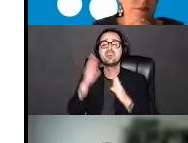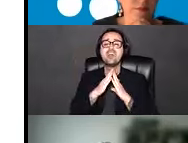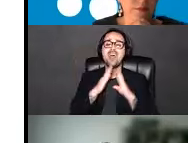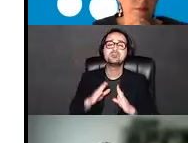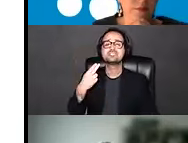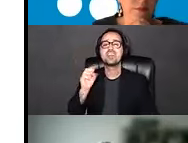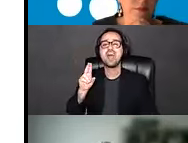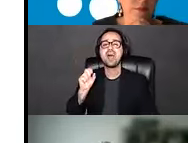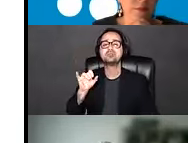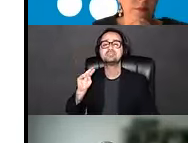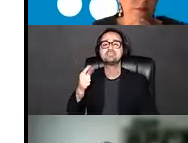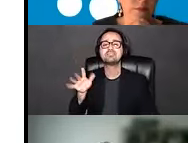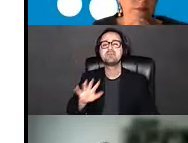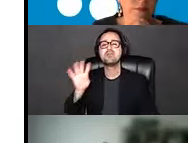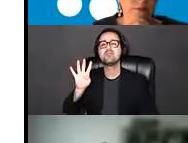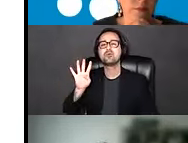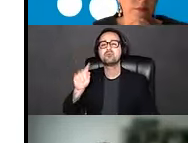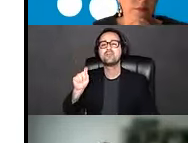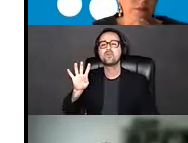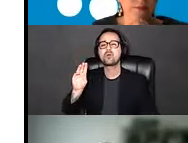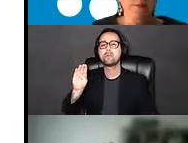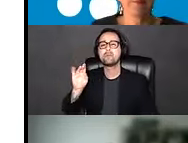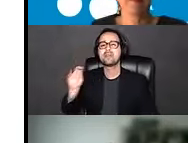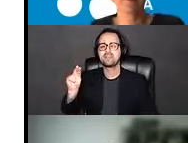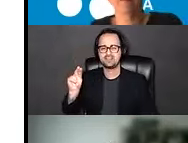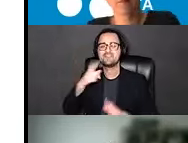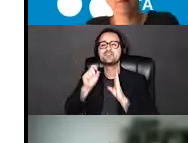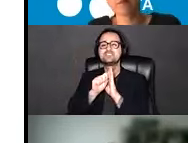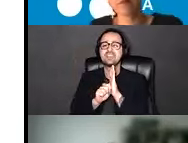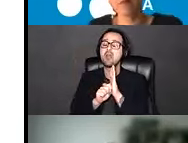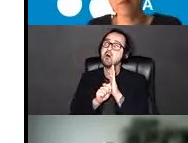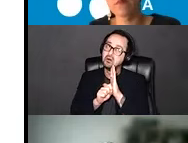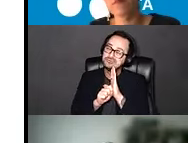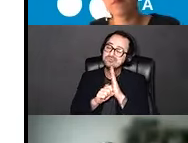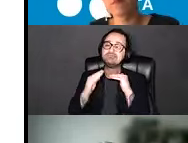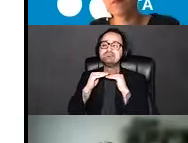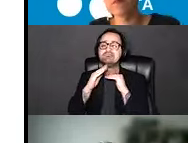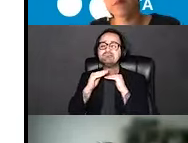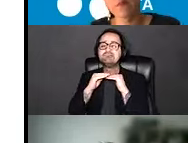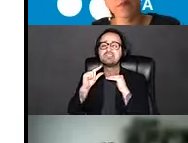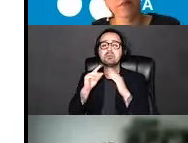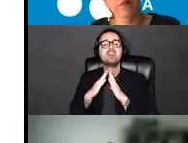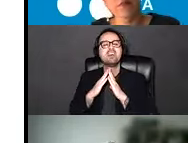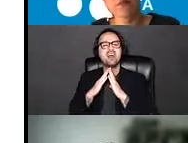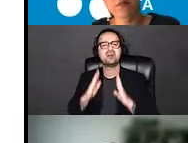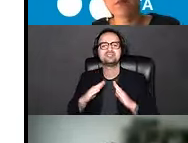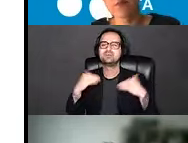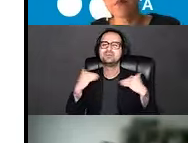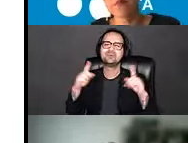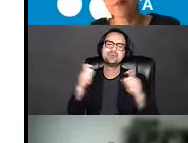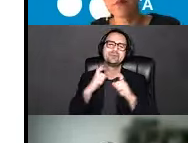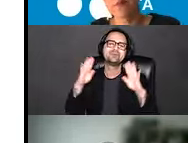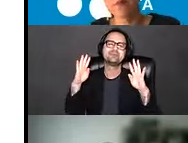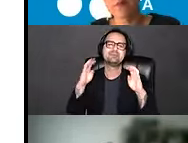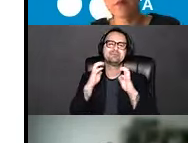you've got approximately $4.4 billion in the state. It might actually be more than that. Housing is it's a